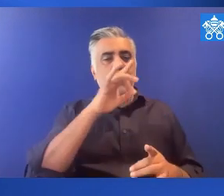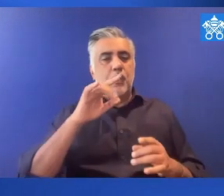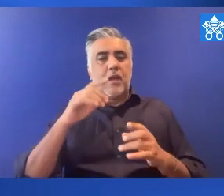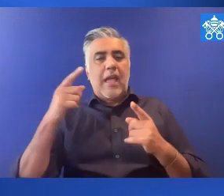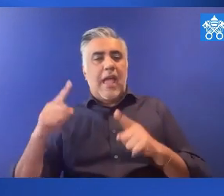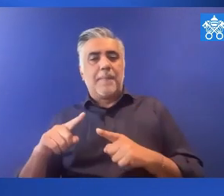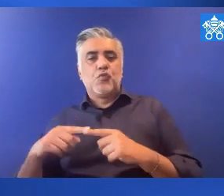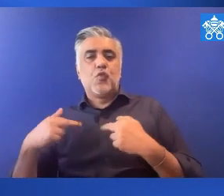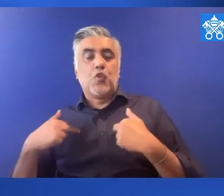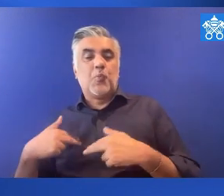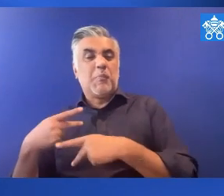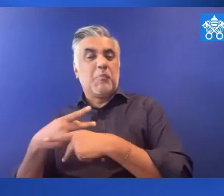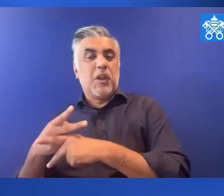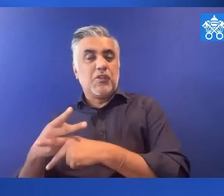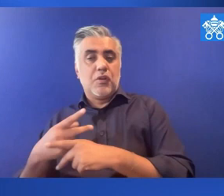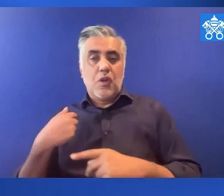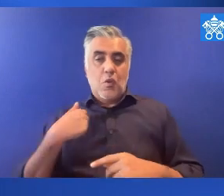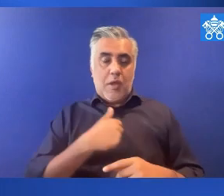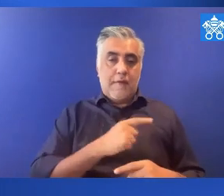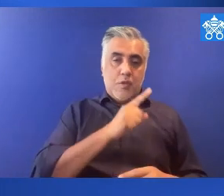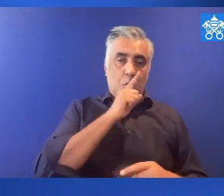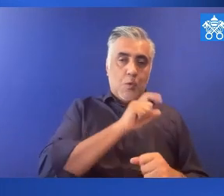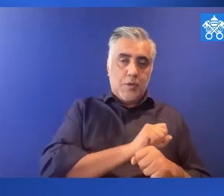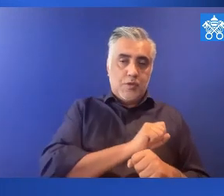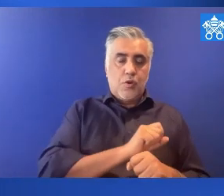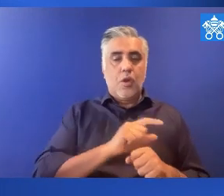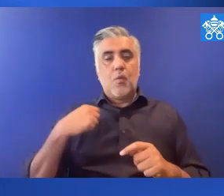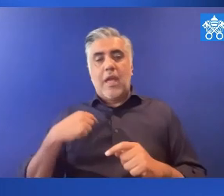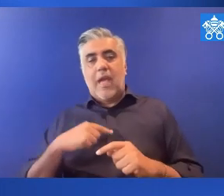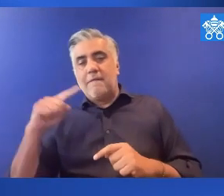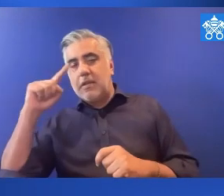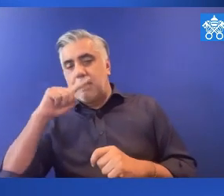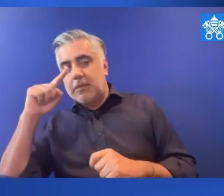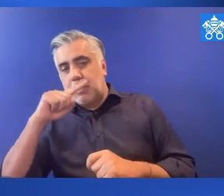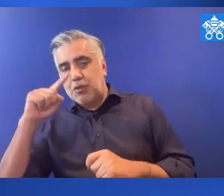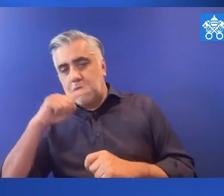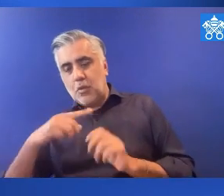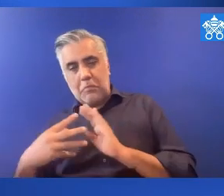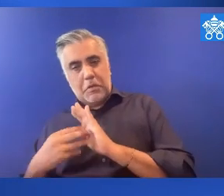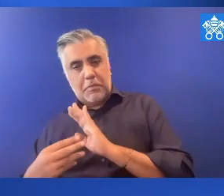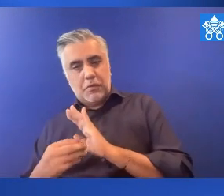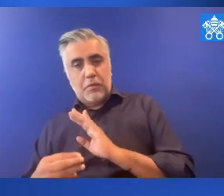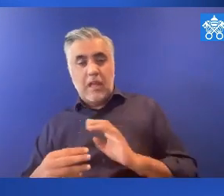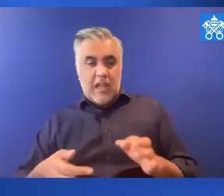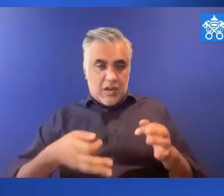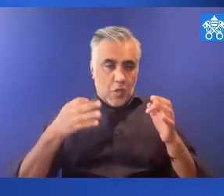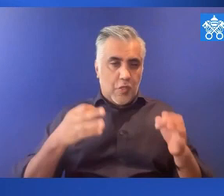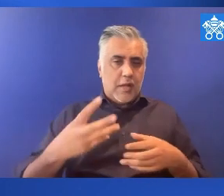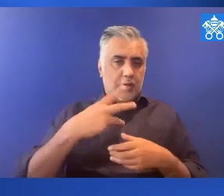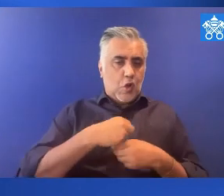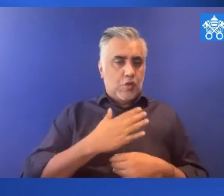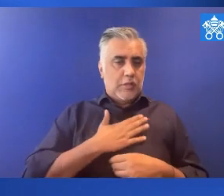happens in the spiritual life that happens in human productions. They are originals and they are